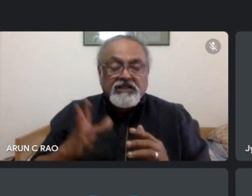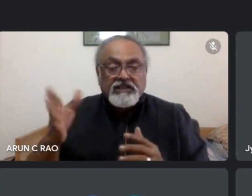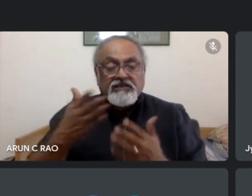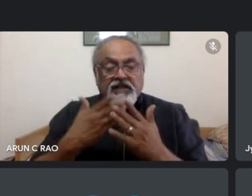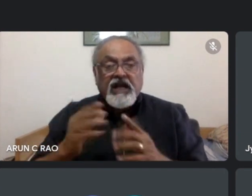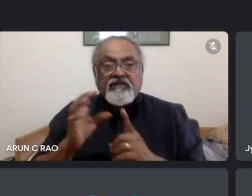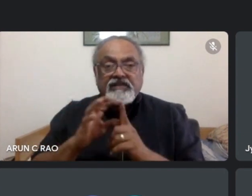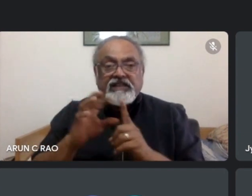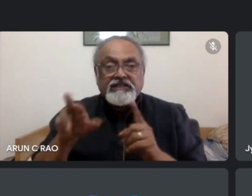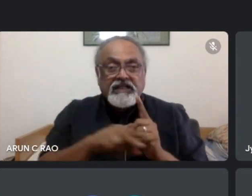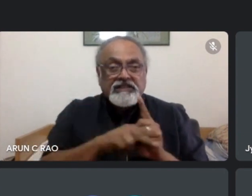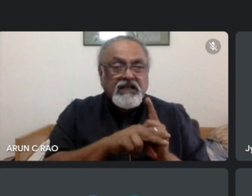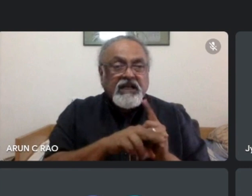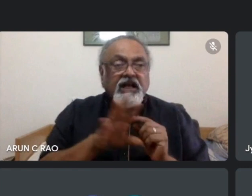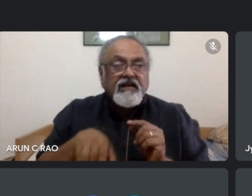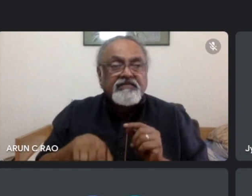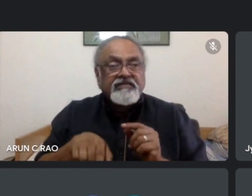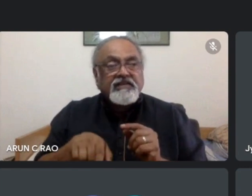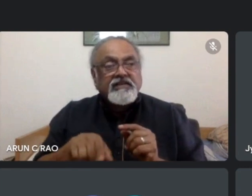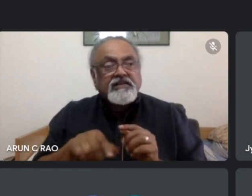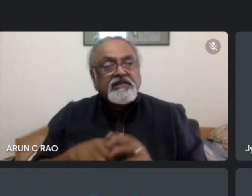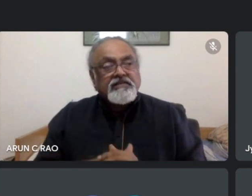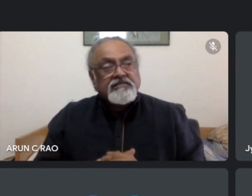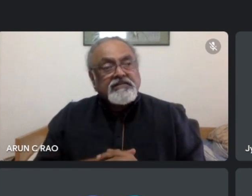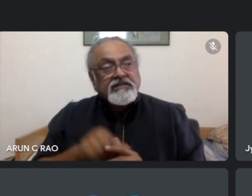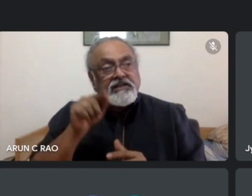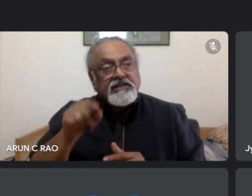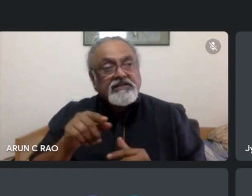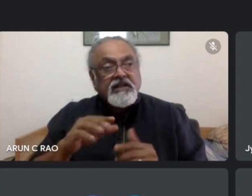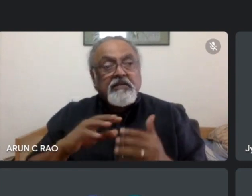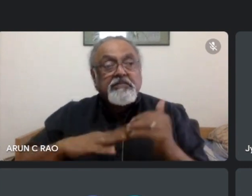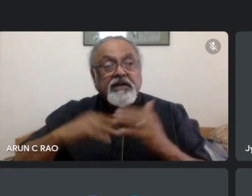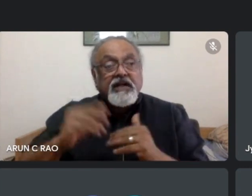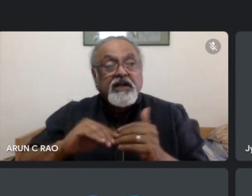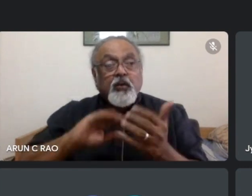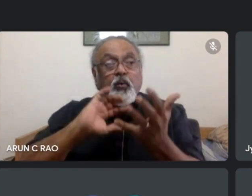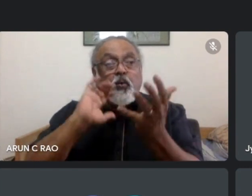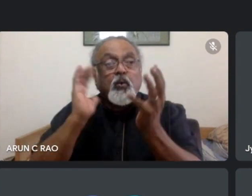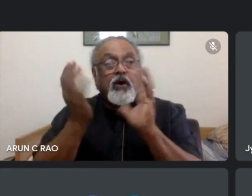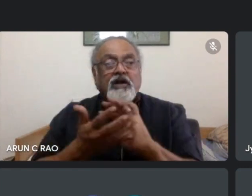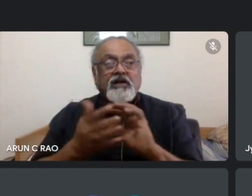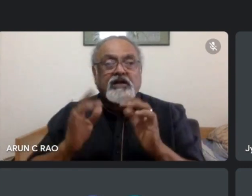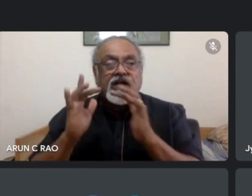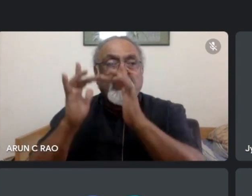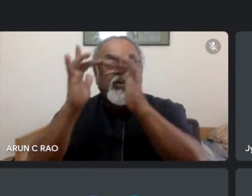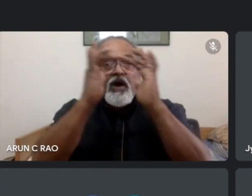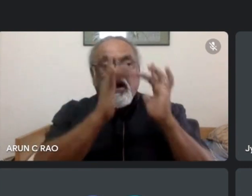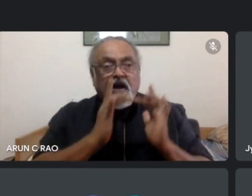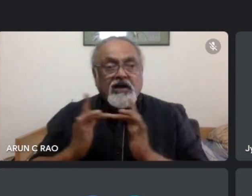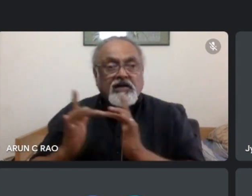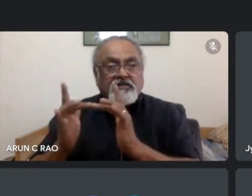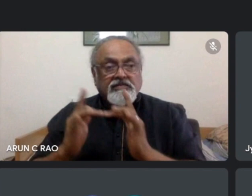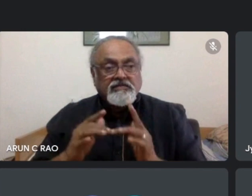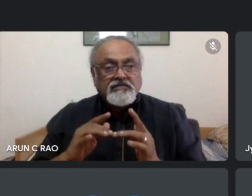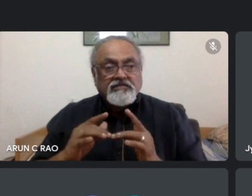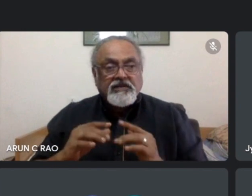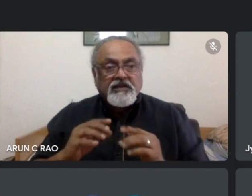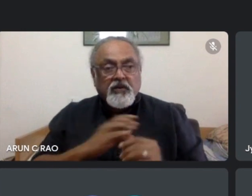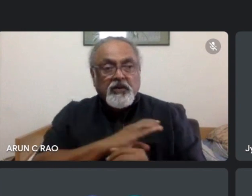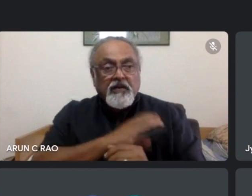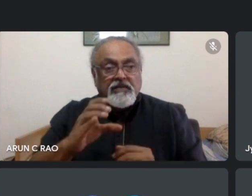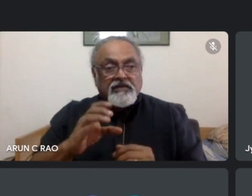stammering. Dyspraxia. He's building a global network of young persons with disabilities and providing capacity